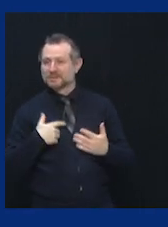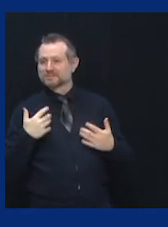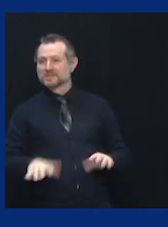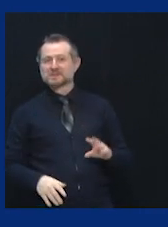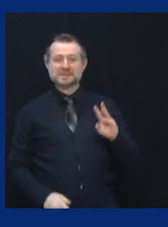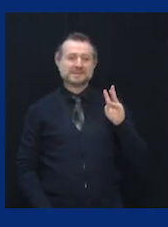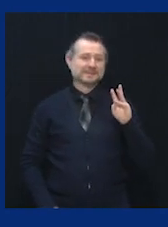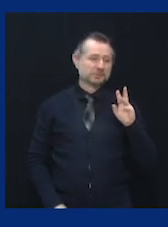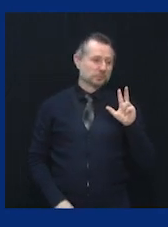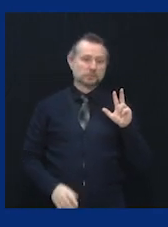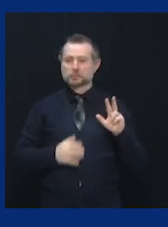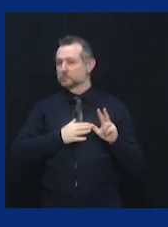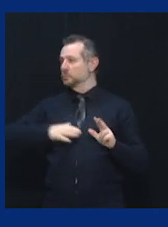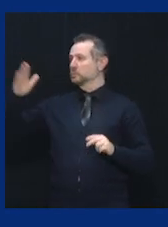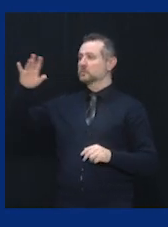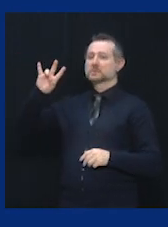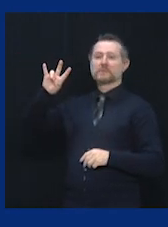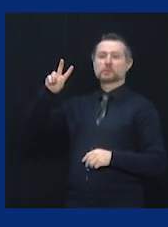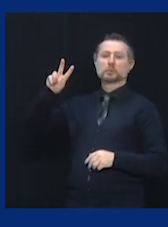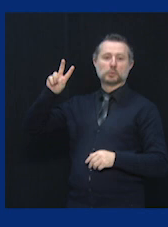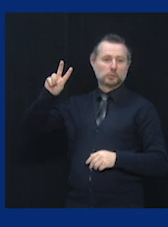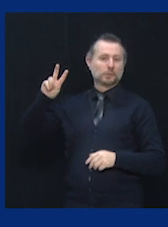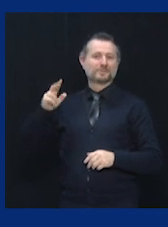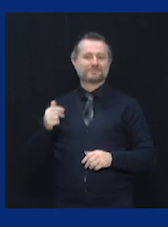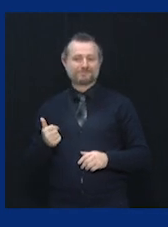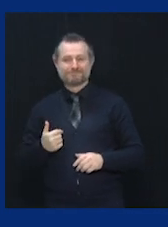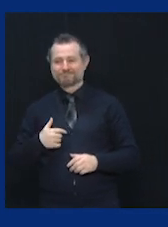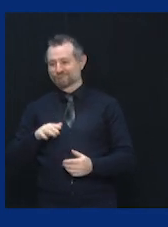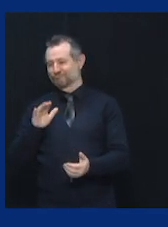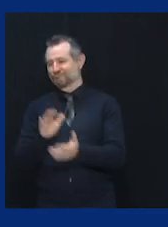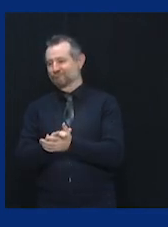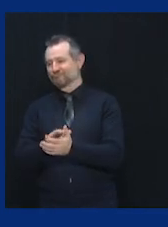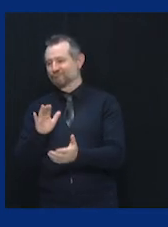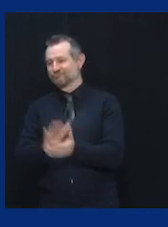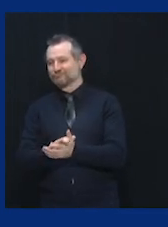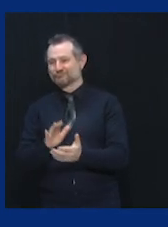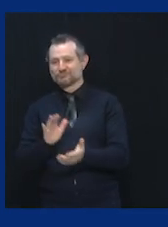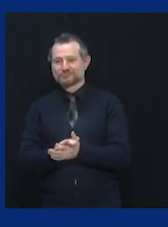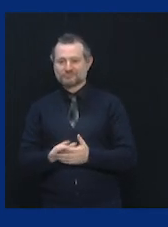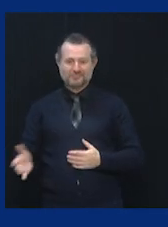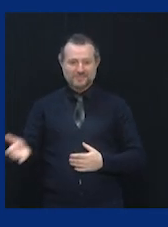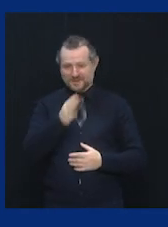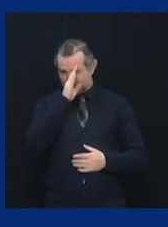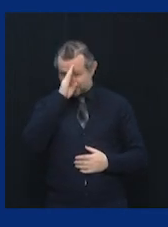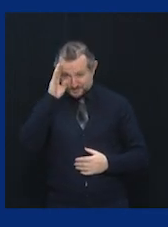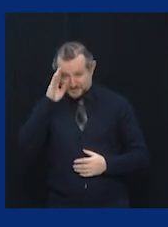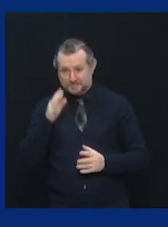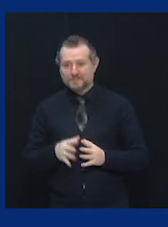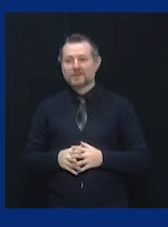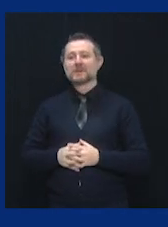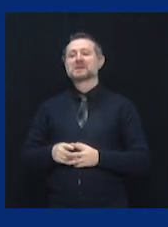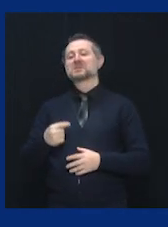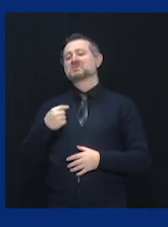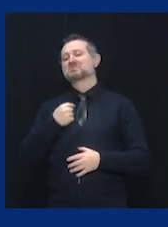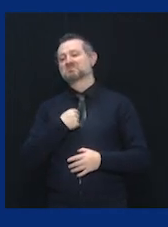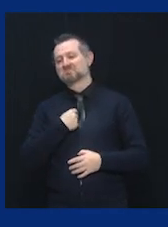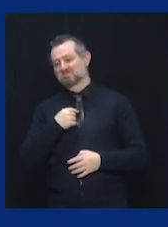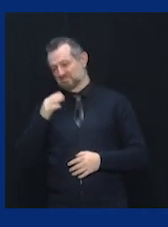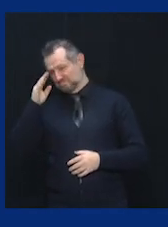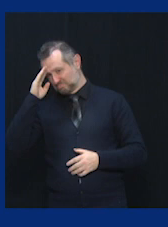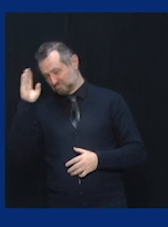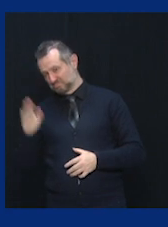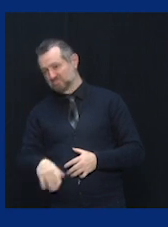72. So I applaud the hospitals. I know we